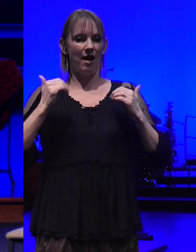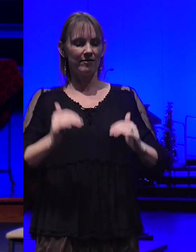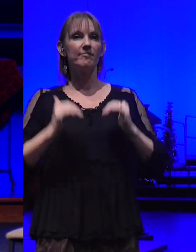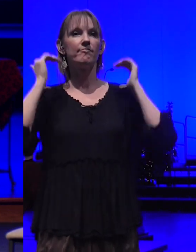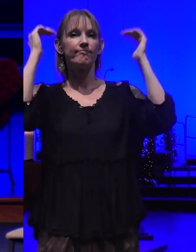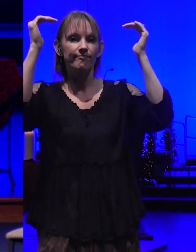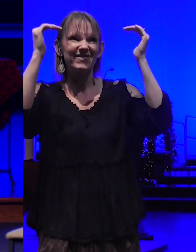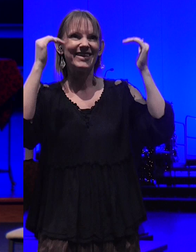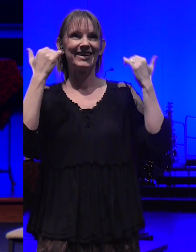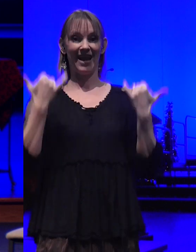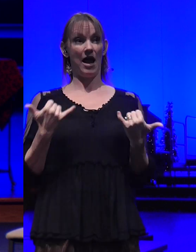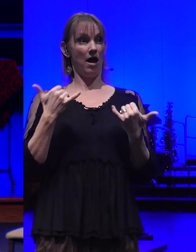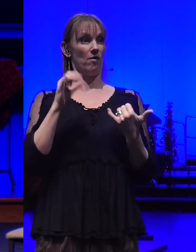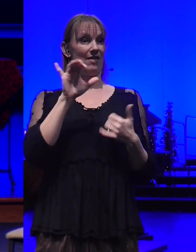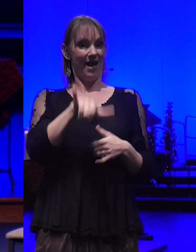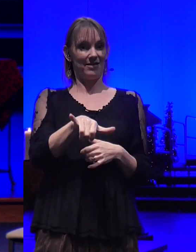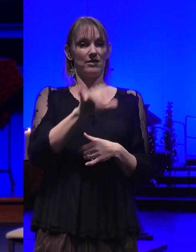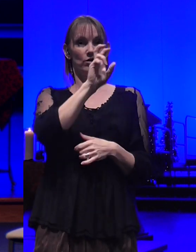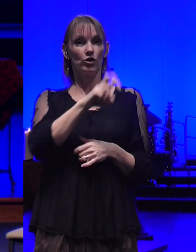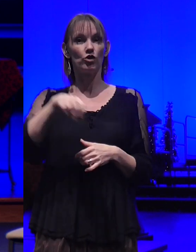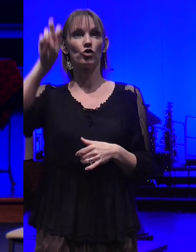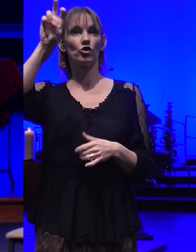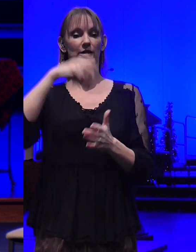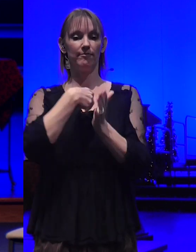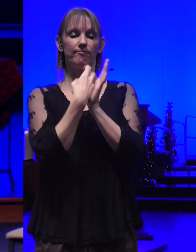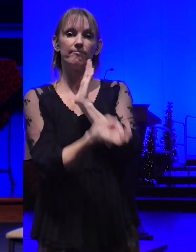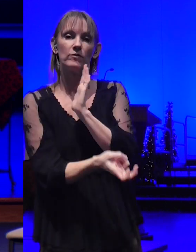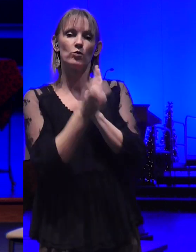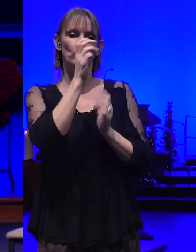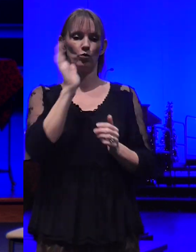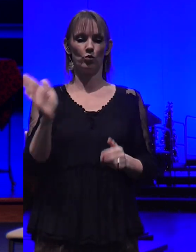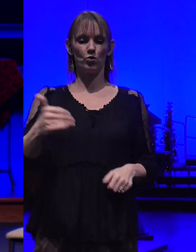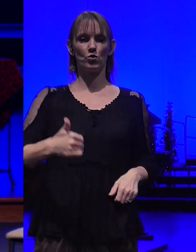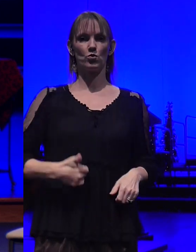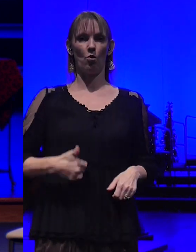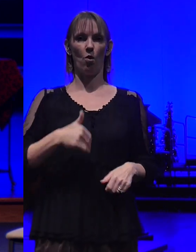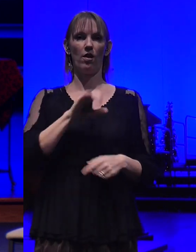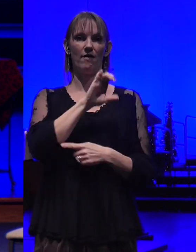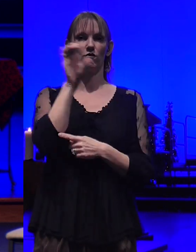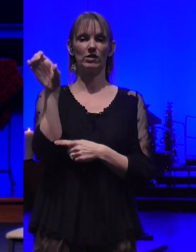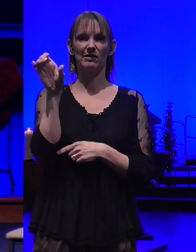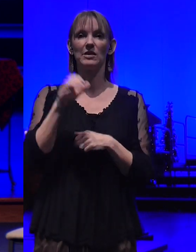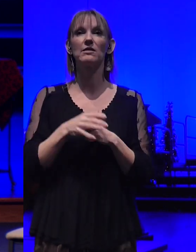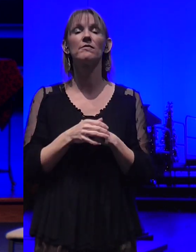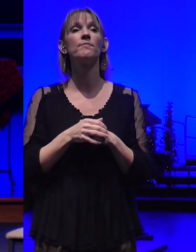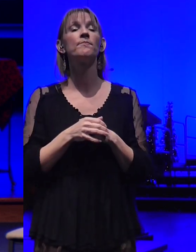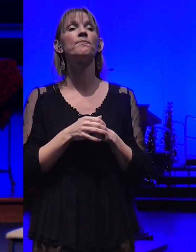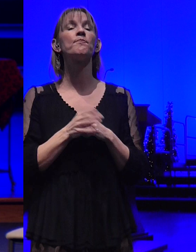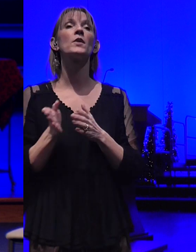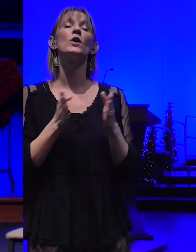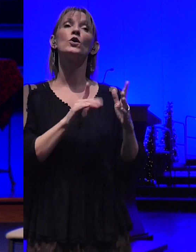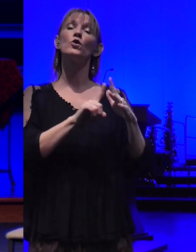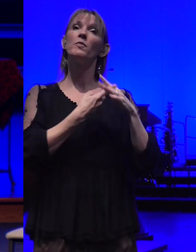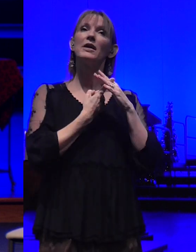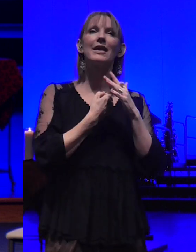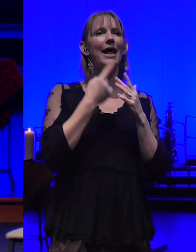is the journey into the soul of Christmas. Now, to begin with this, I think some